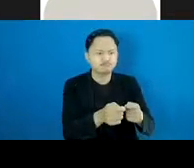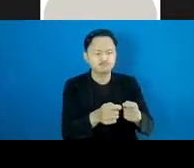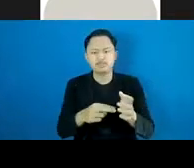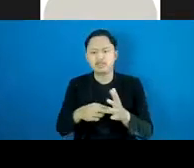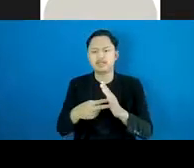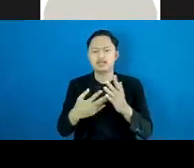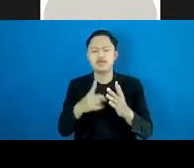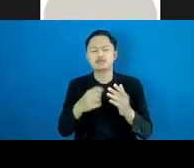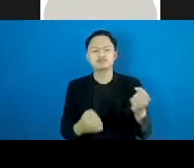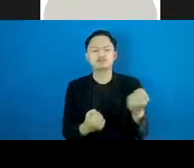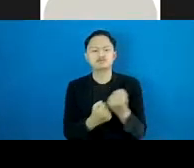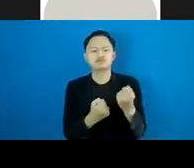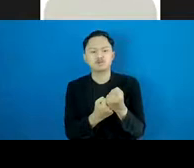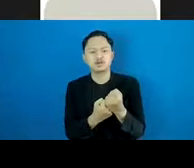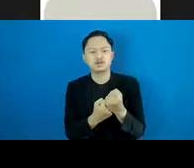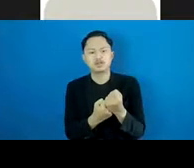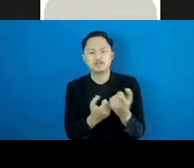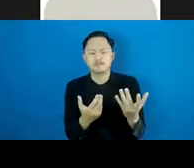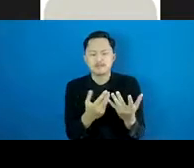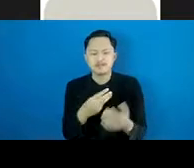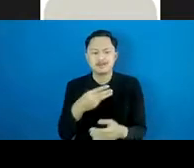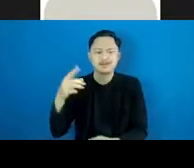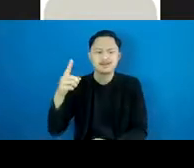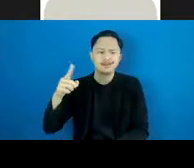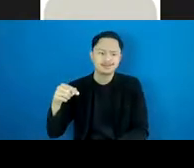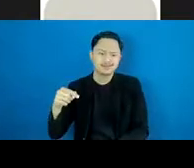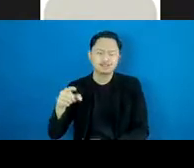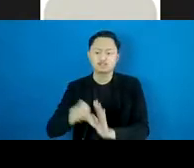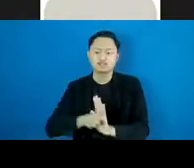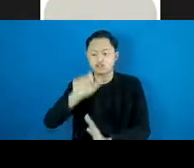support like we see in case of India, almost